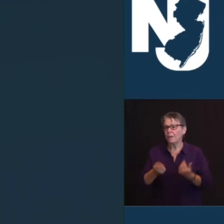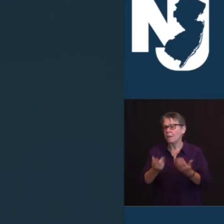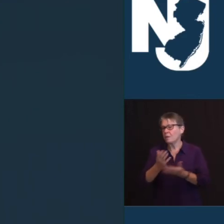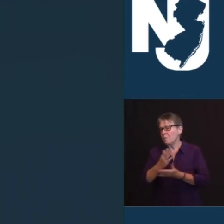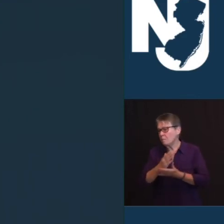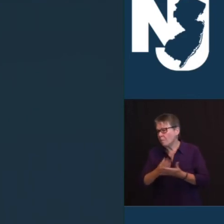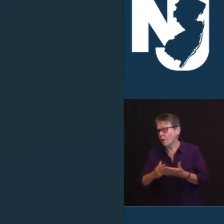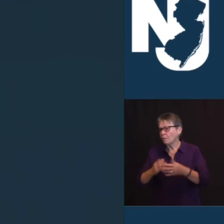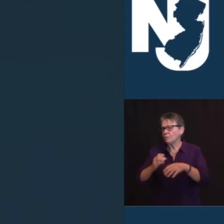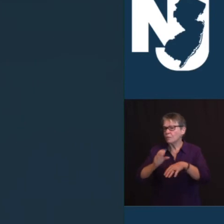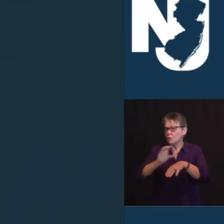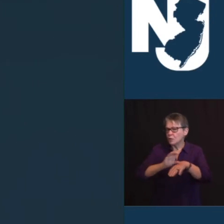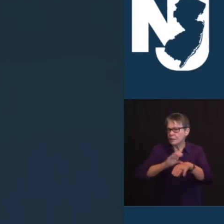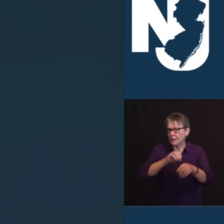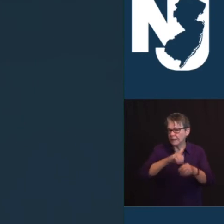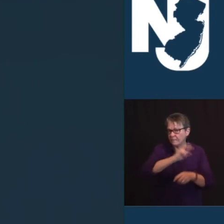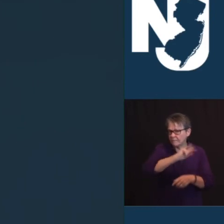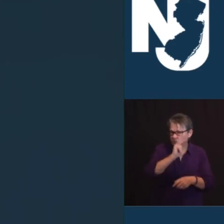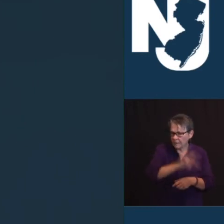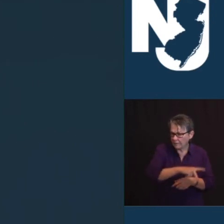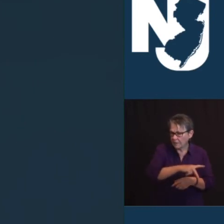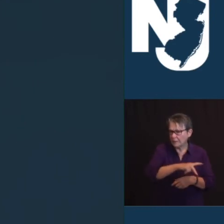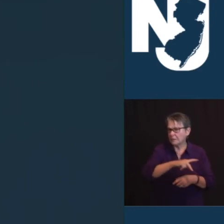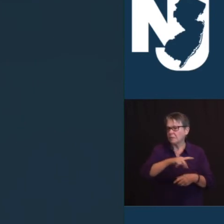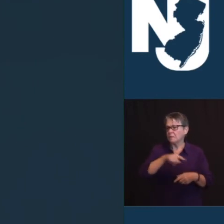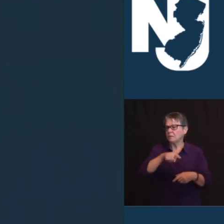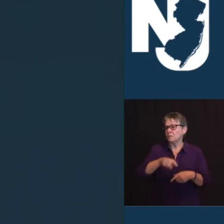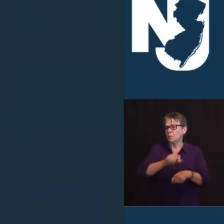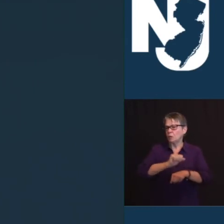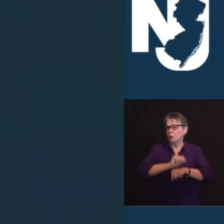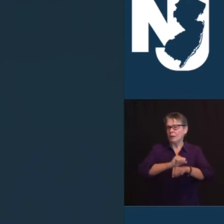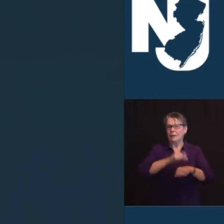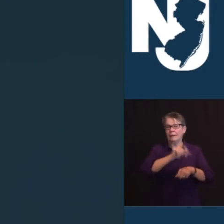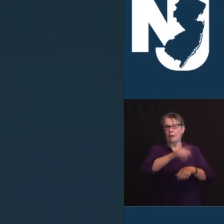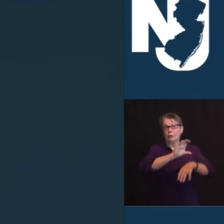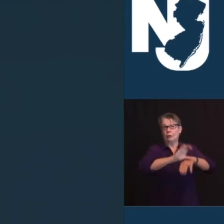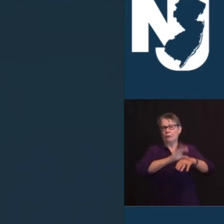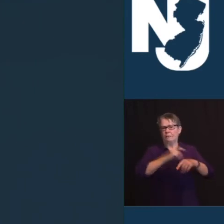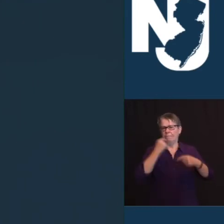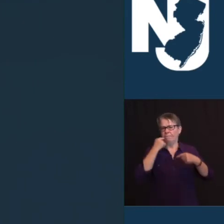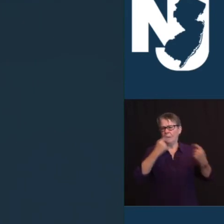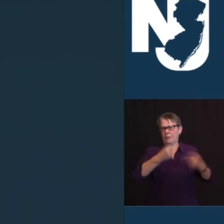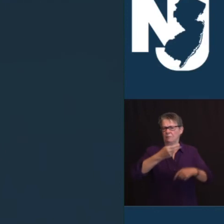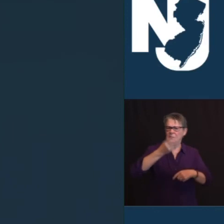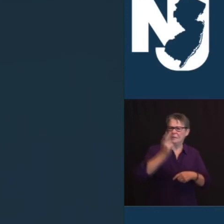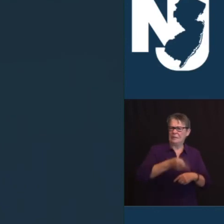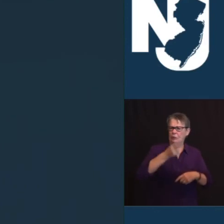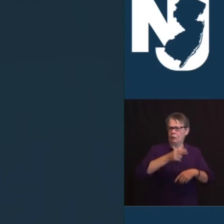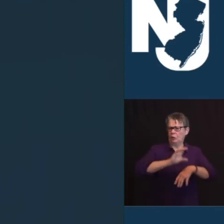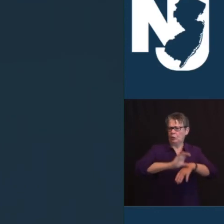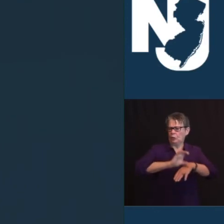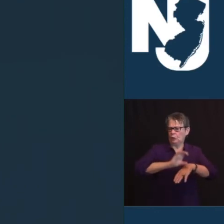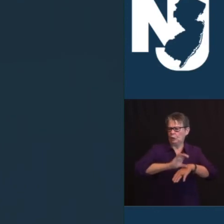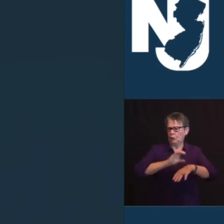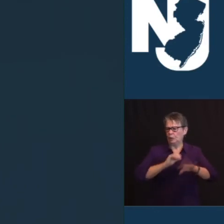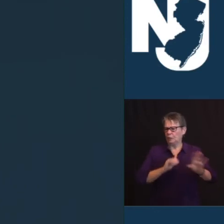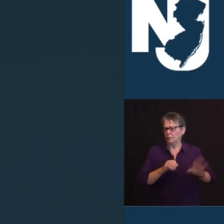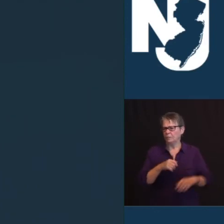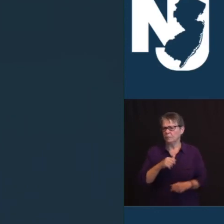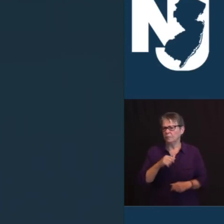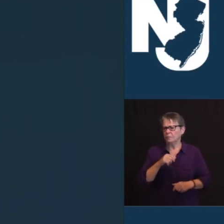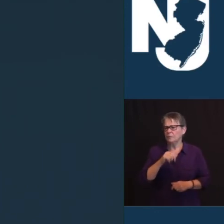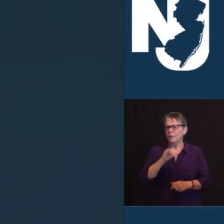just to say that's historic is an understatement. I have visited Mother Bethel, and that is ground zero for the AME faith in our country.